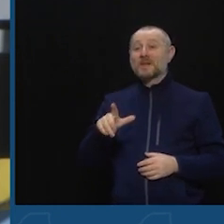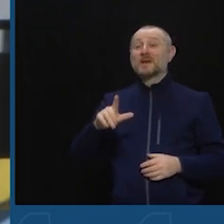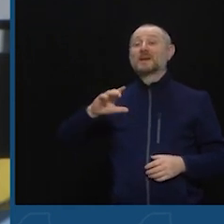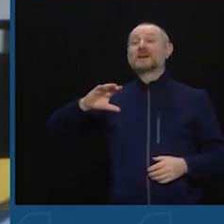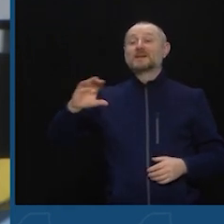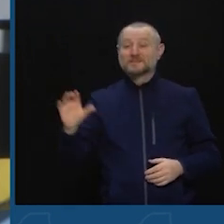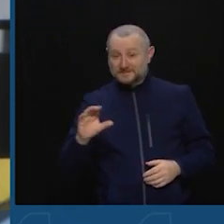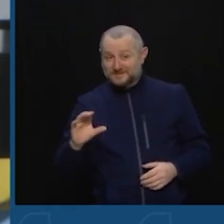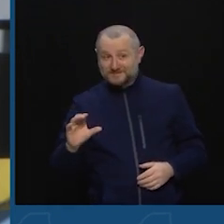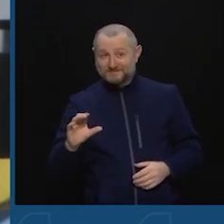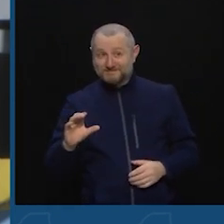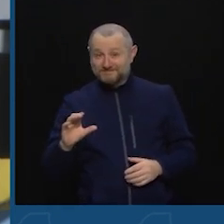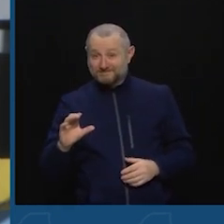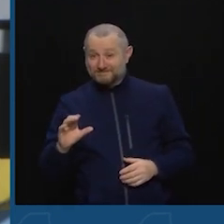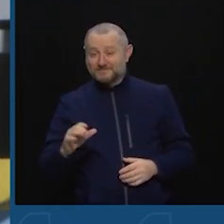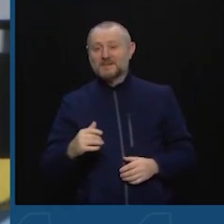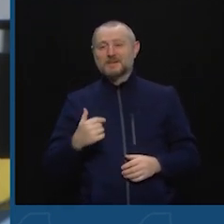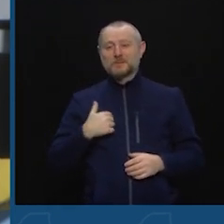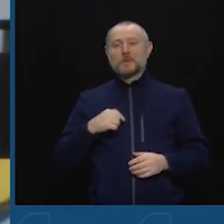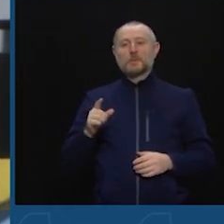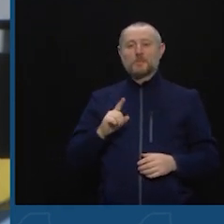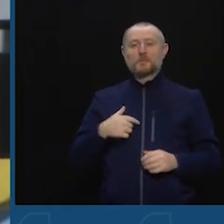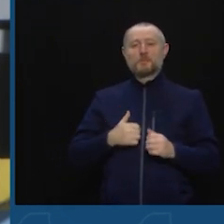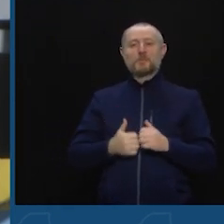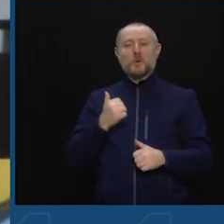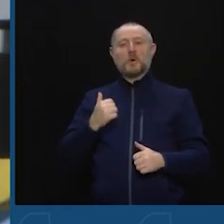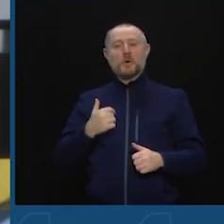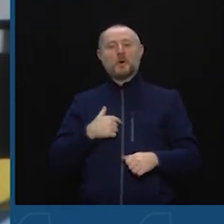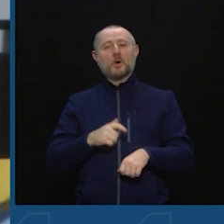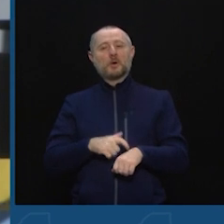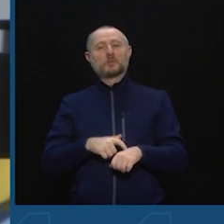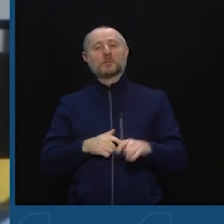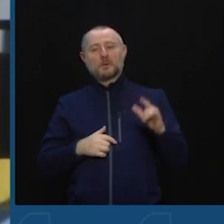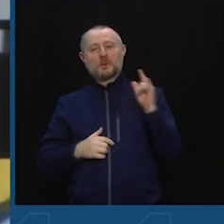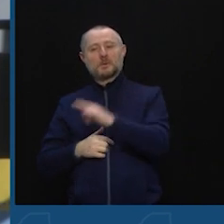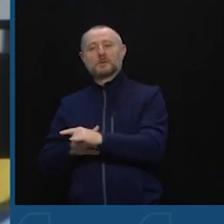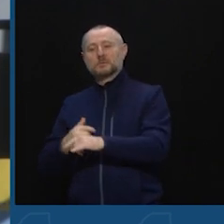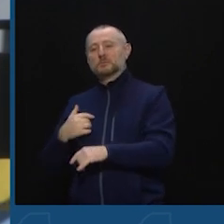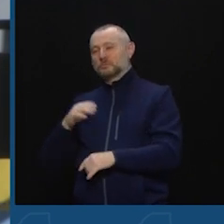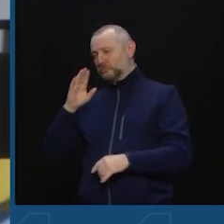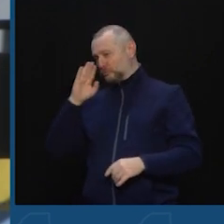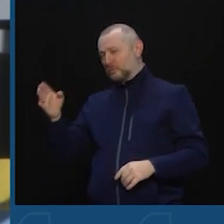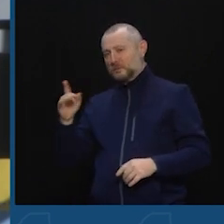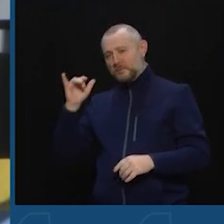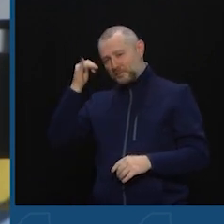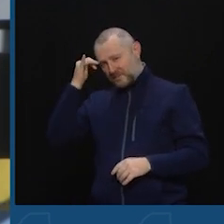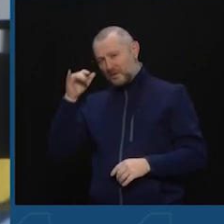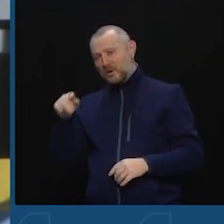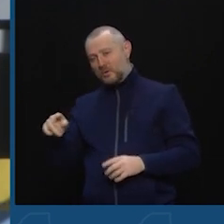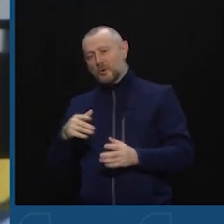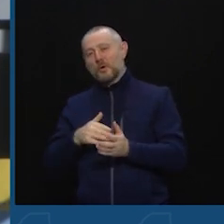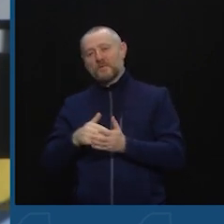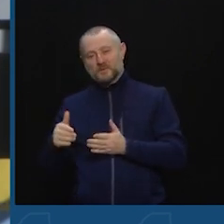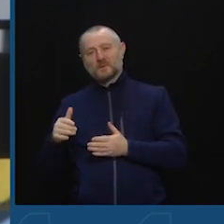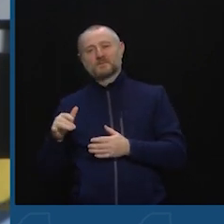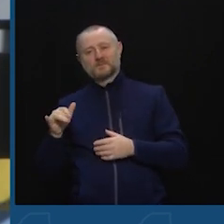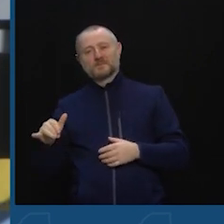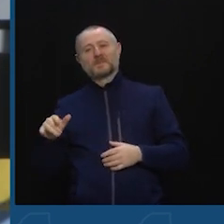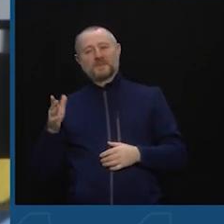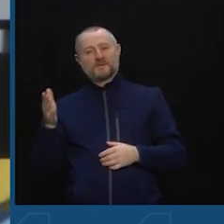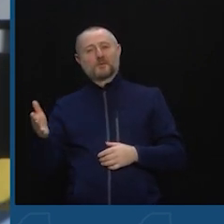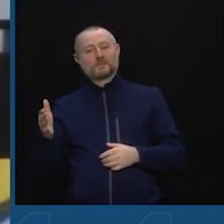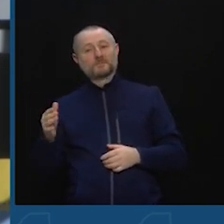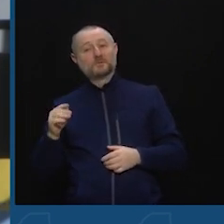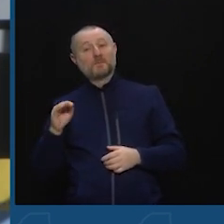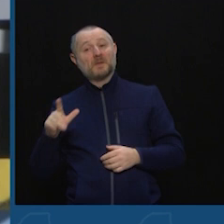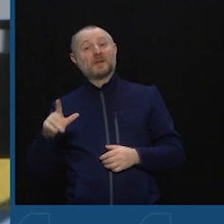of my time. They had a direct flight to Buffalo. I flew in at 6 o'clock in the morning. I flew out at 11 o'clock many nights, and so that was my commute. And so Terminal